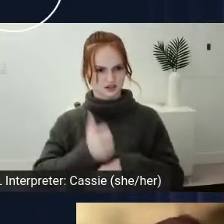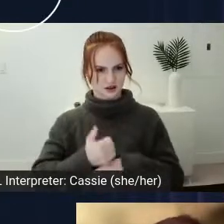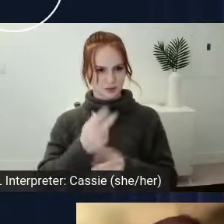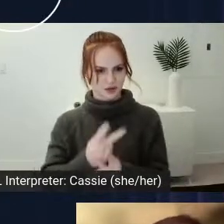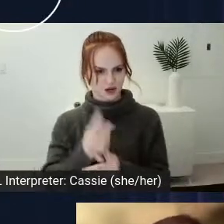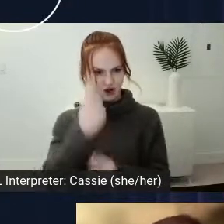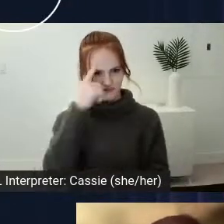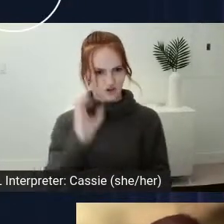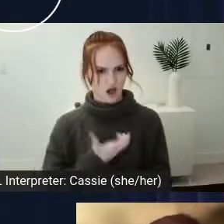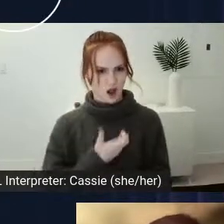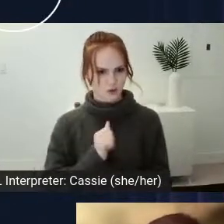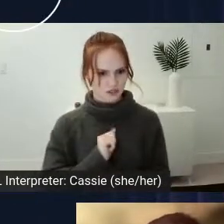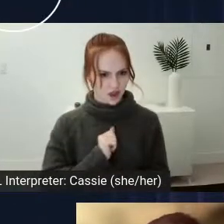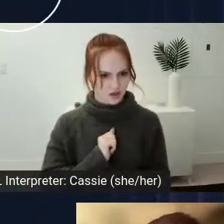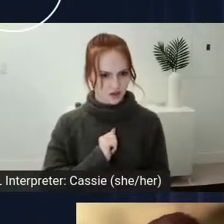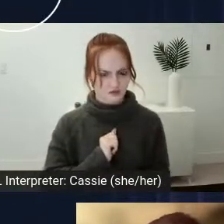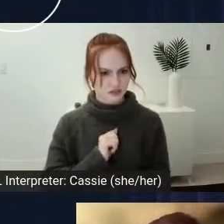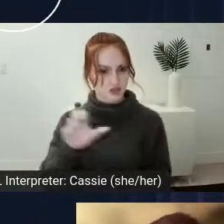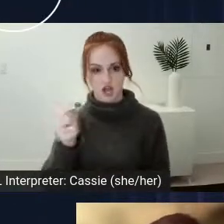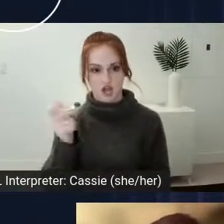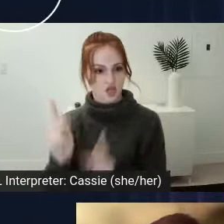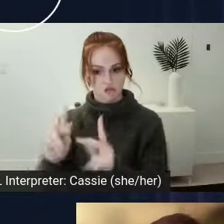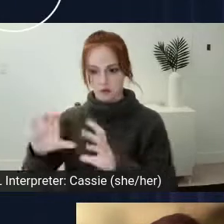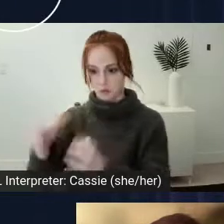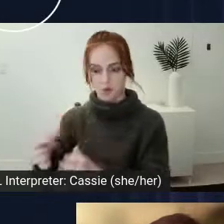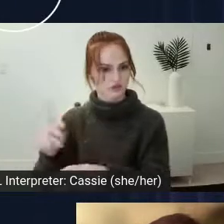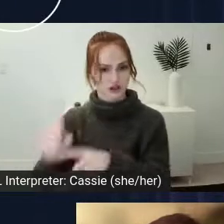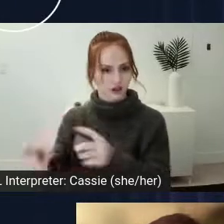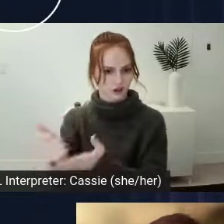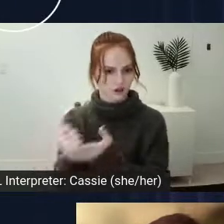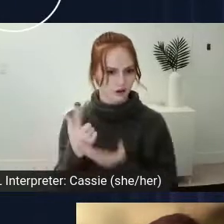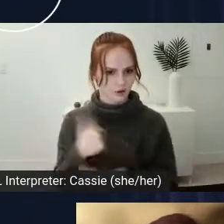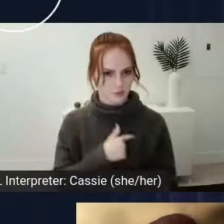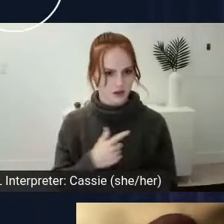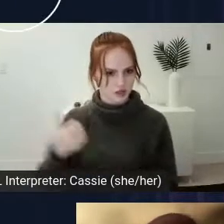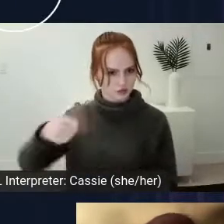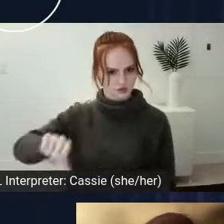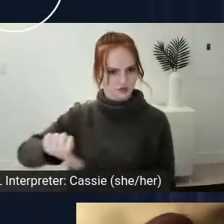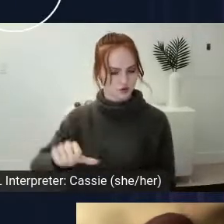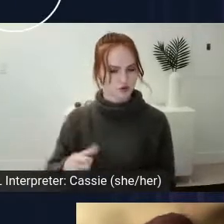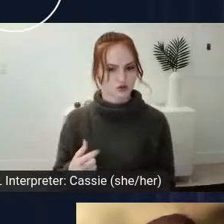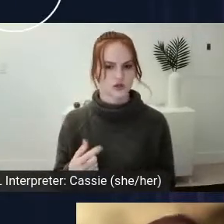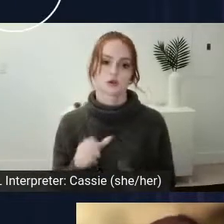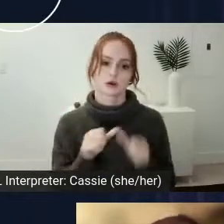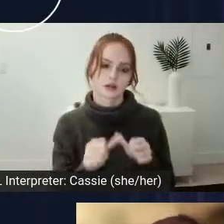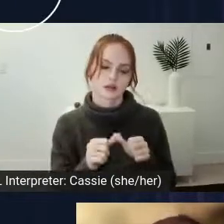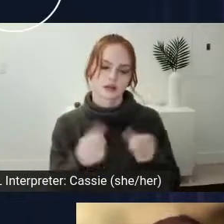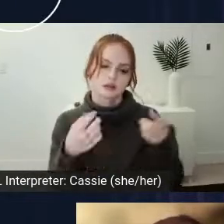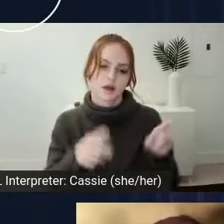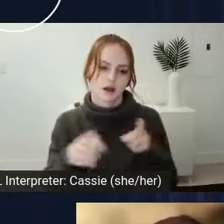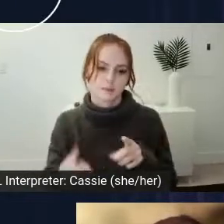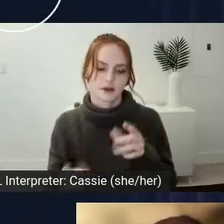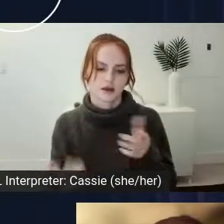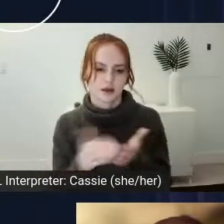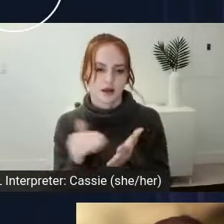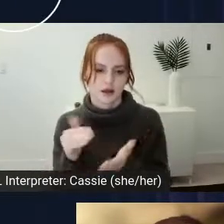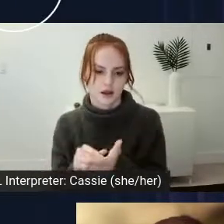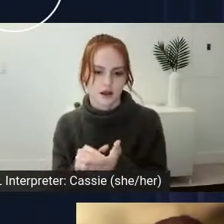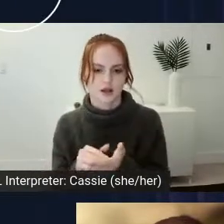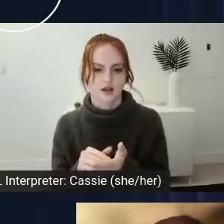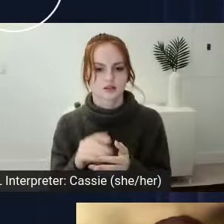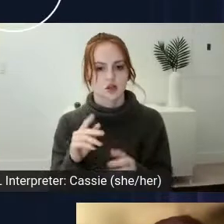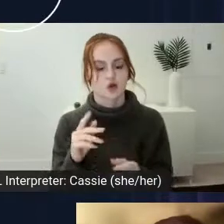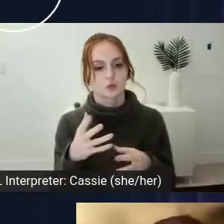of us the way that we need to be taken care of. Like, there's so many examples, and it continues to happen. And I get referrals from people all the time who